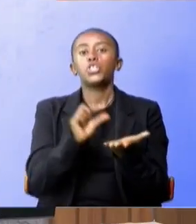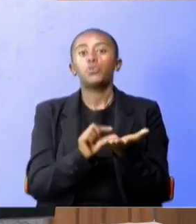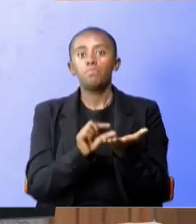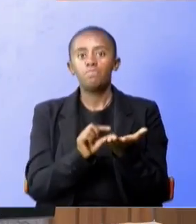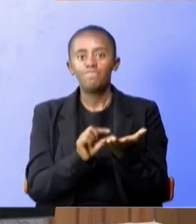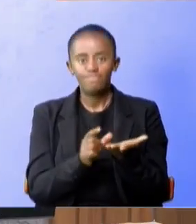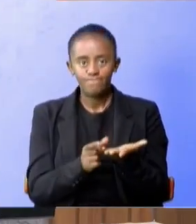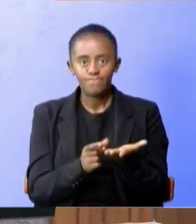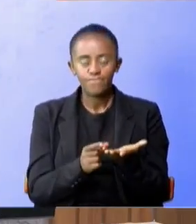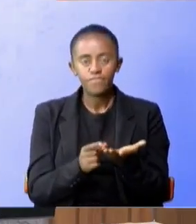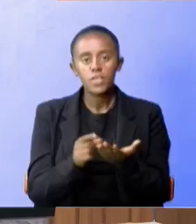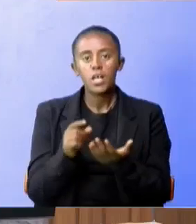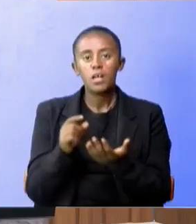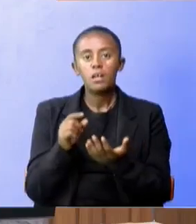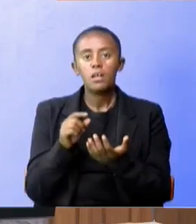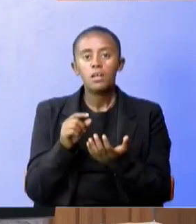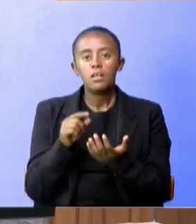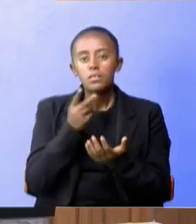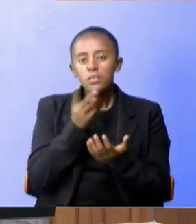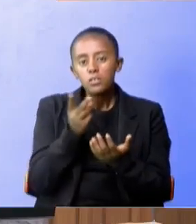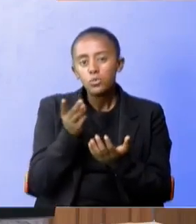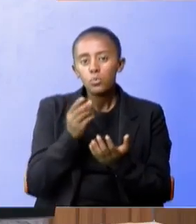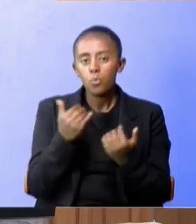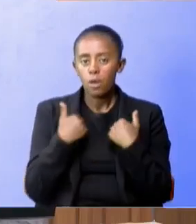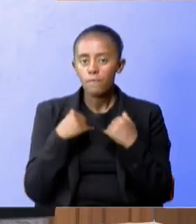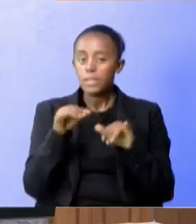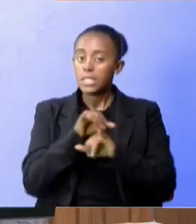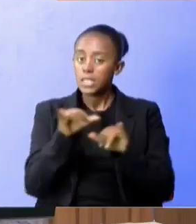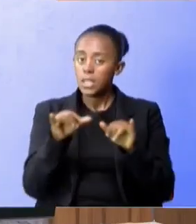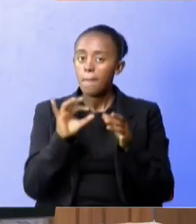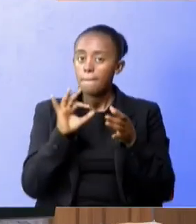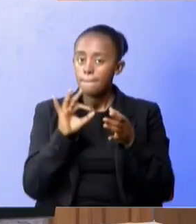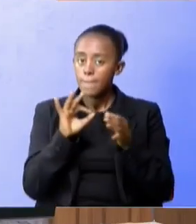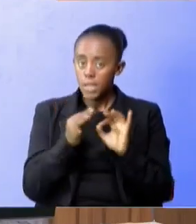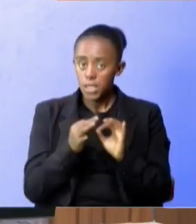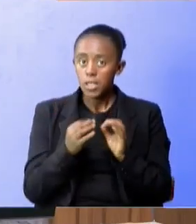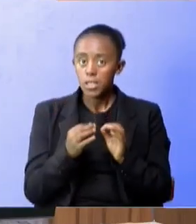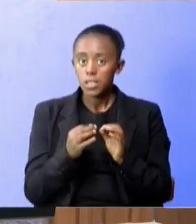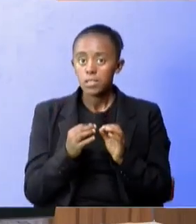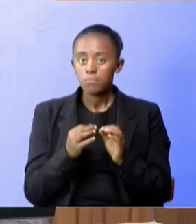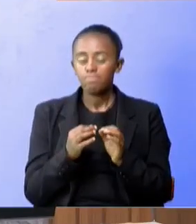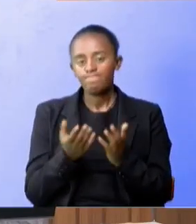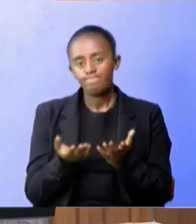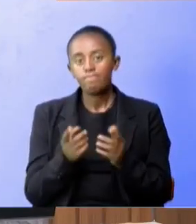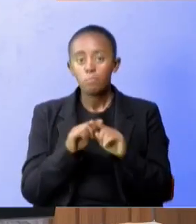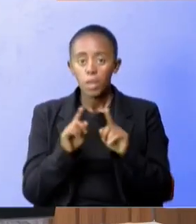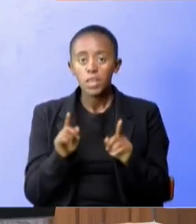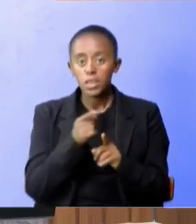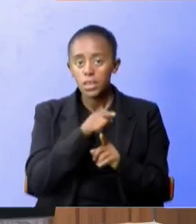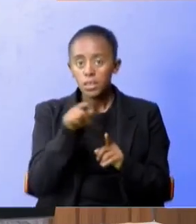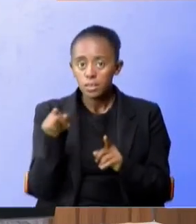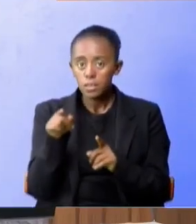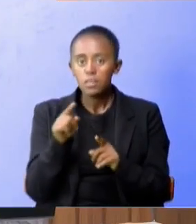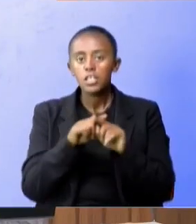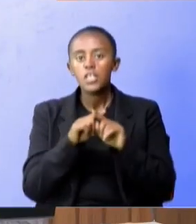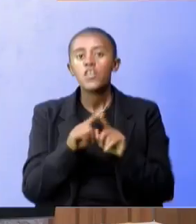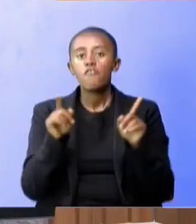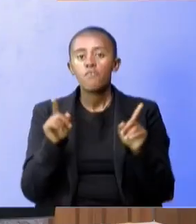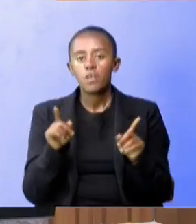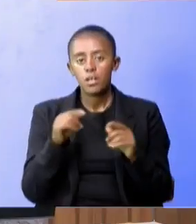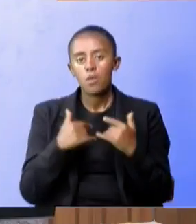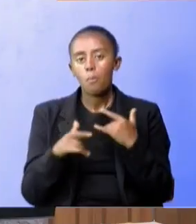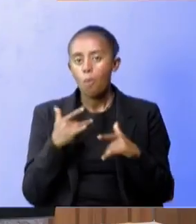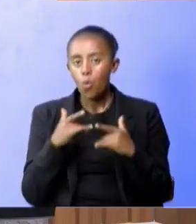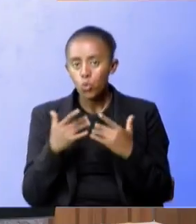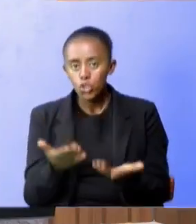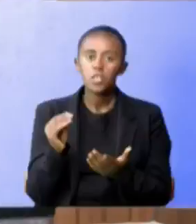So, even though these two have the same meanings, but they are different in